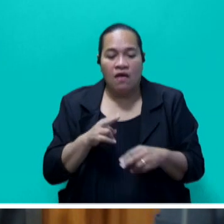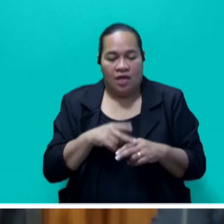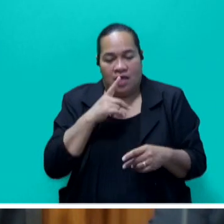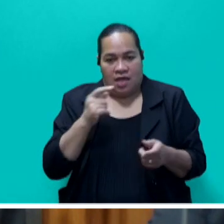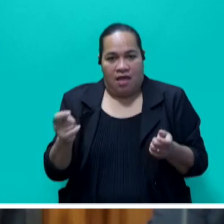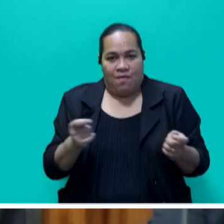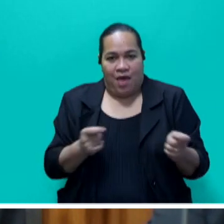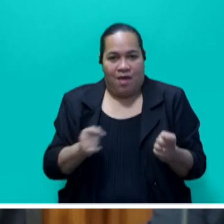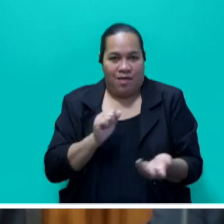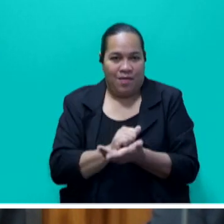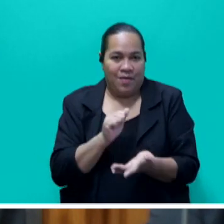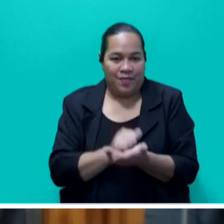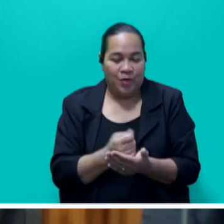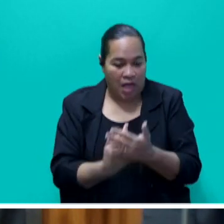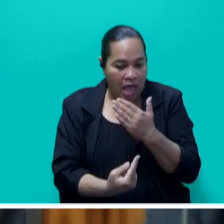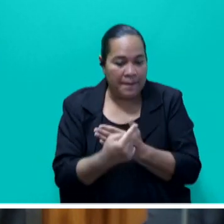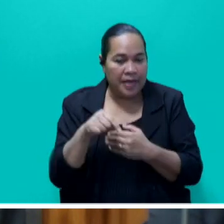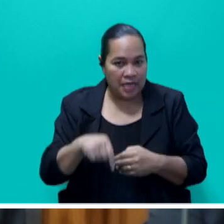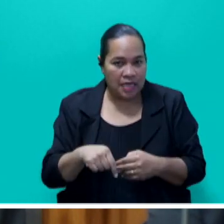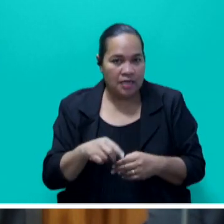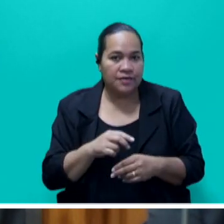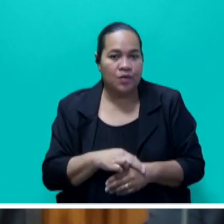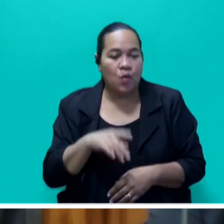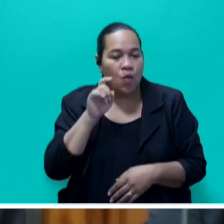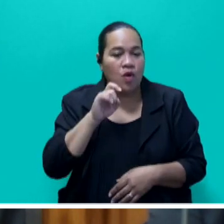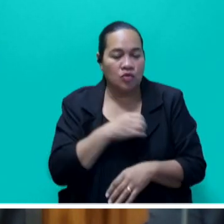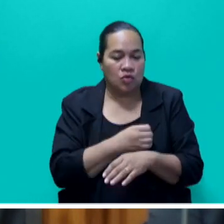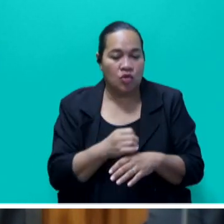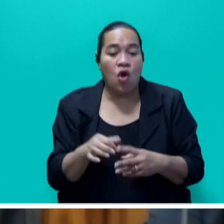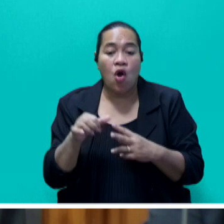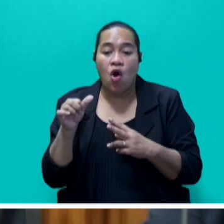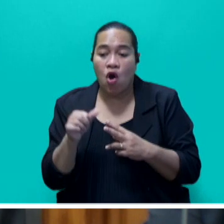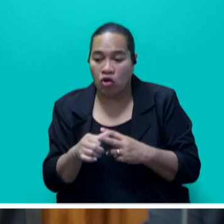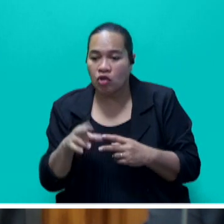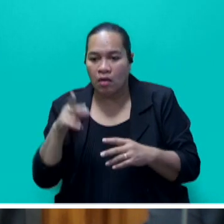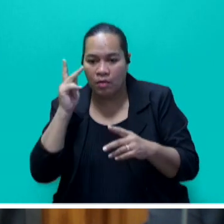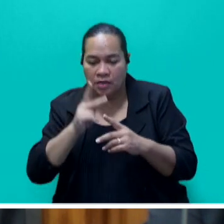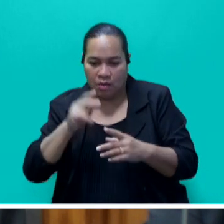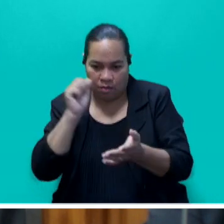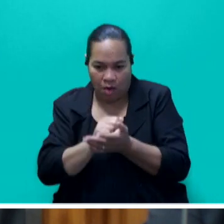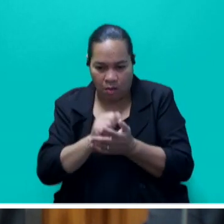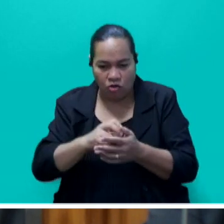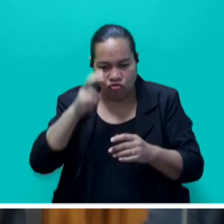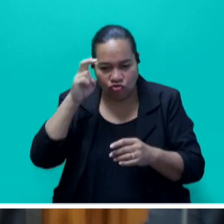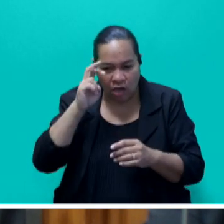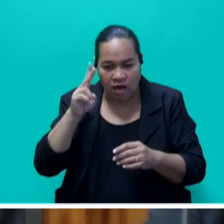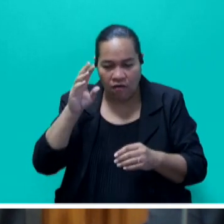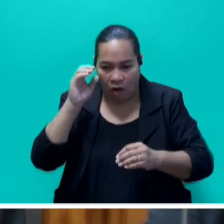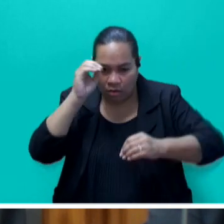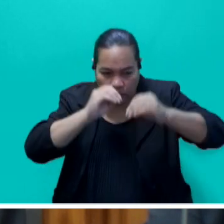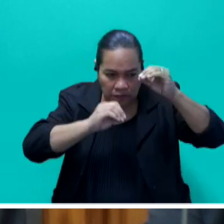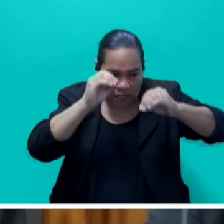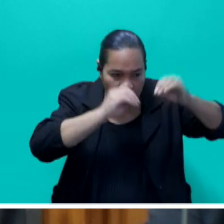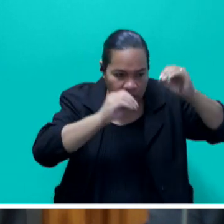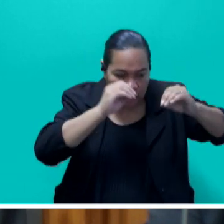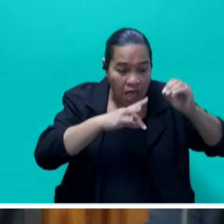activities which occur within our waters. This, coupled with fit-for-purpose training for observers, enforcement, and